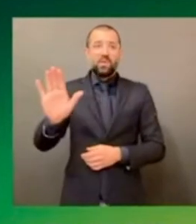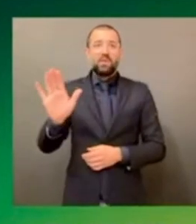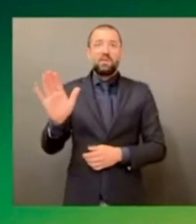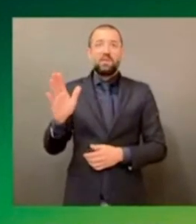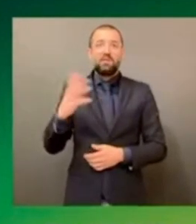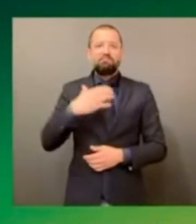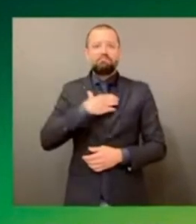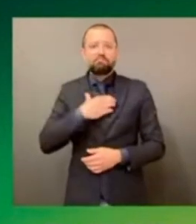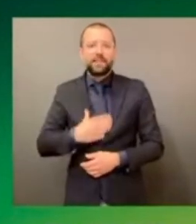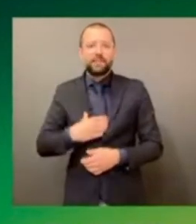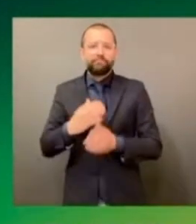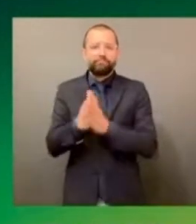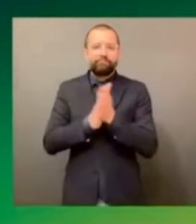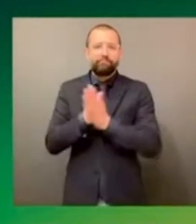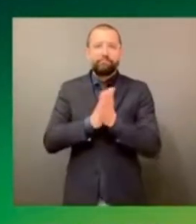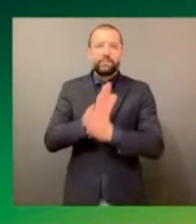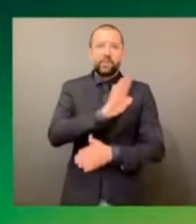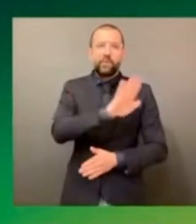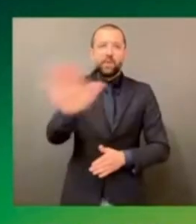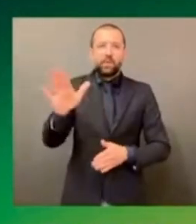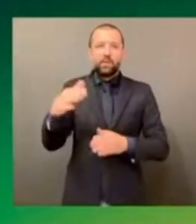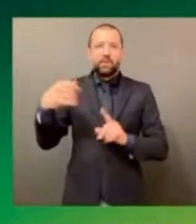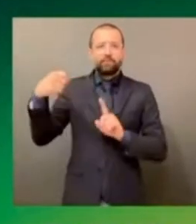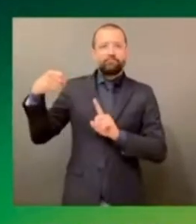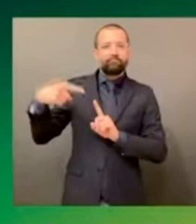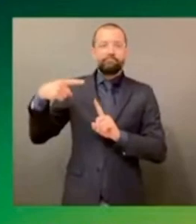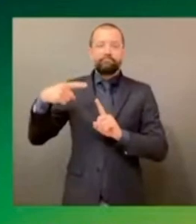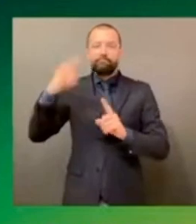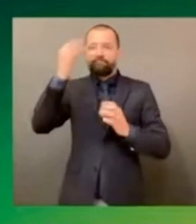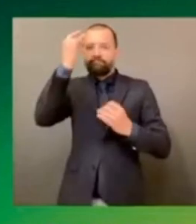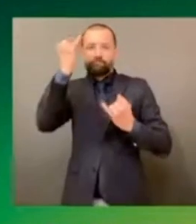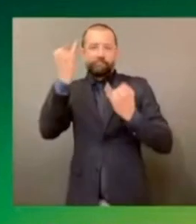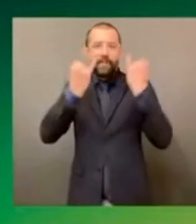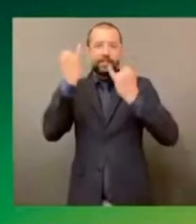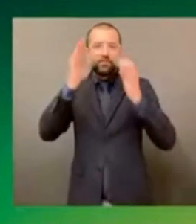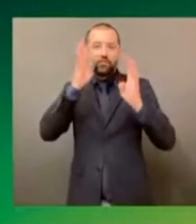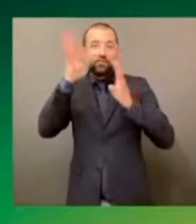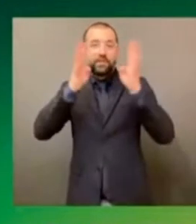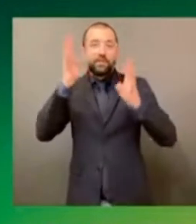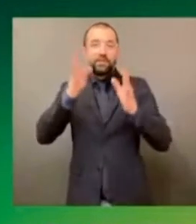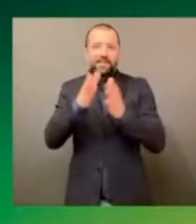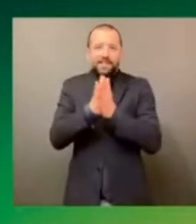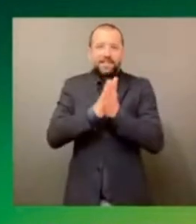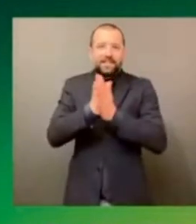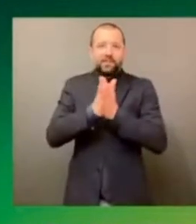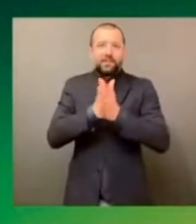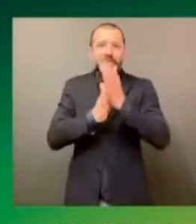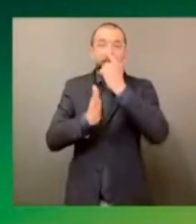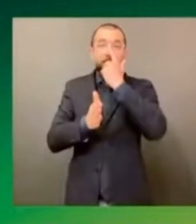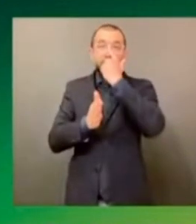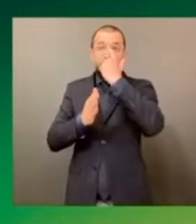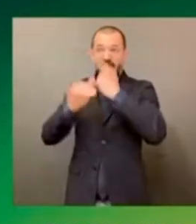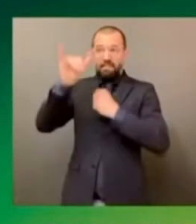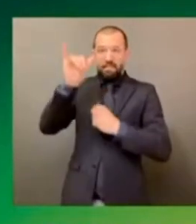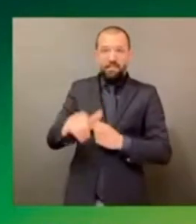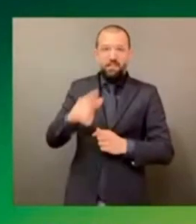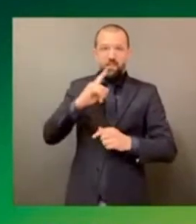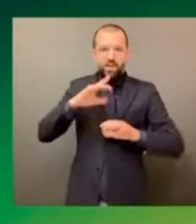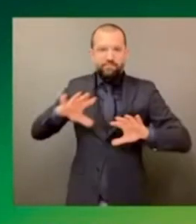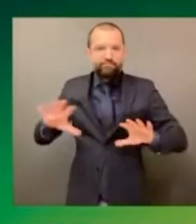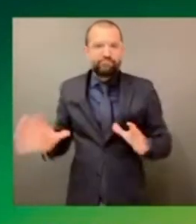your creativity, and your determination that will drive the future.